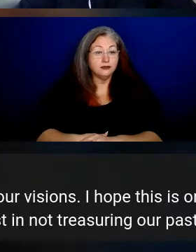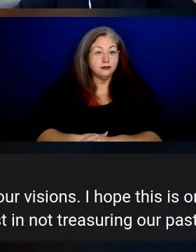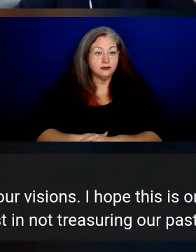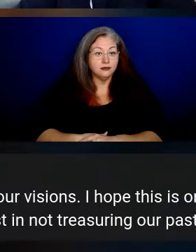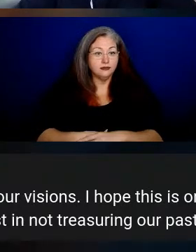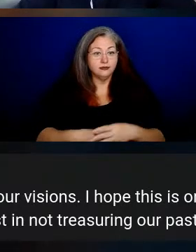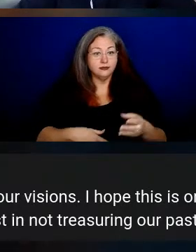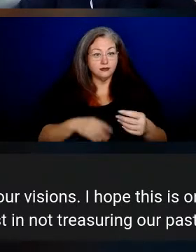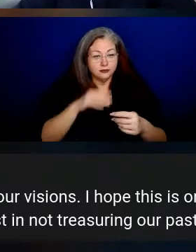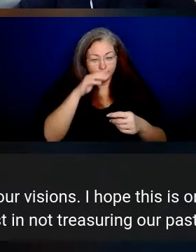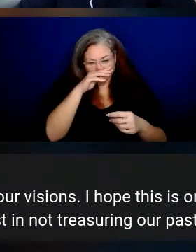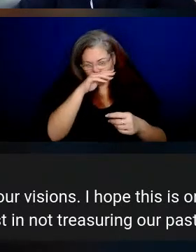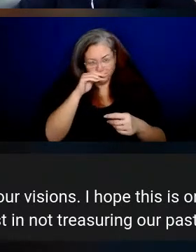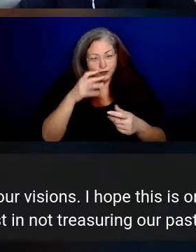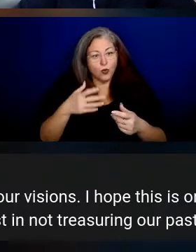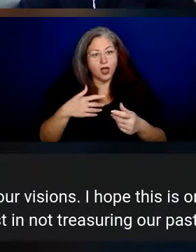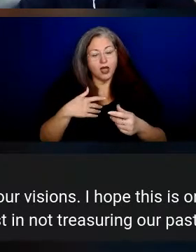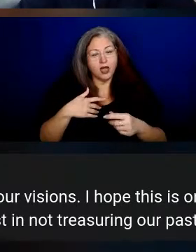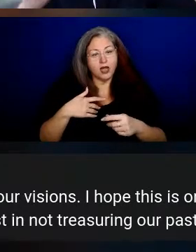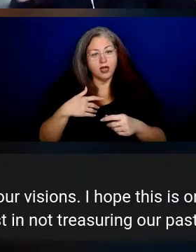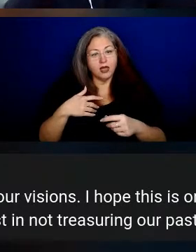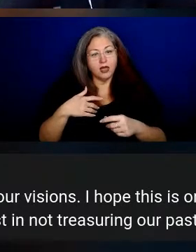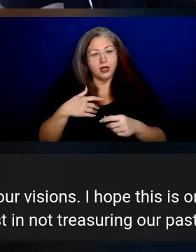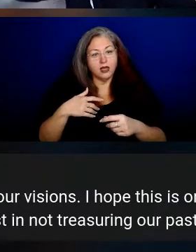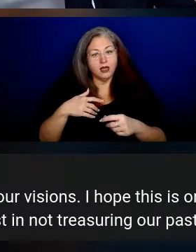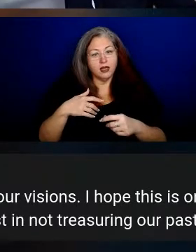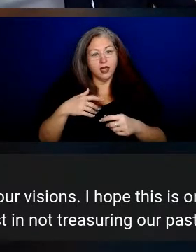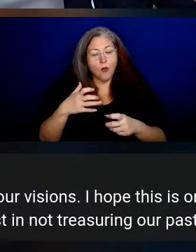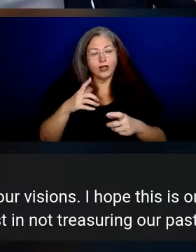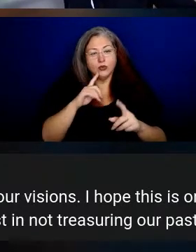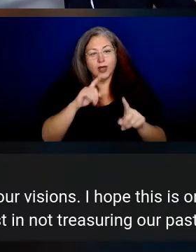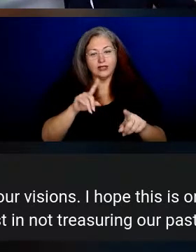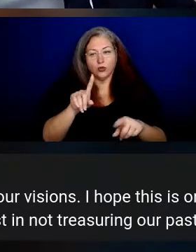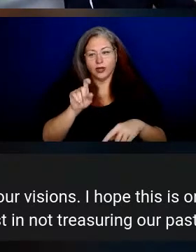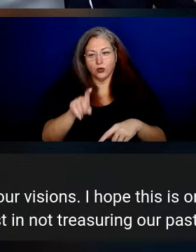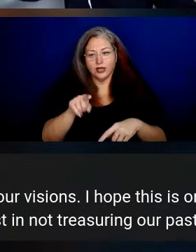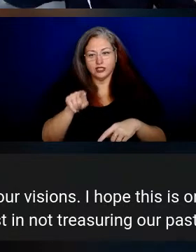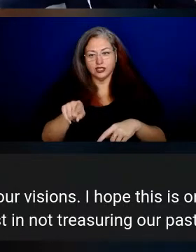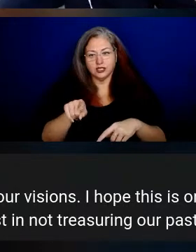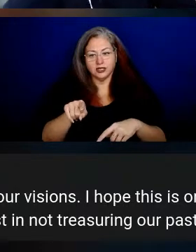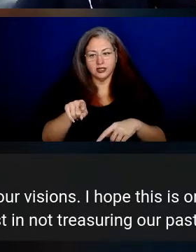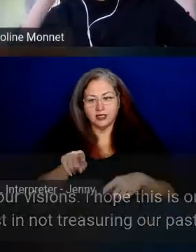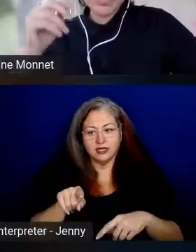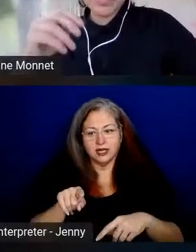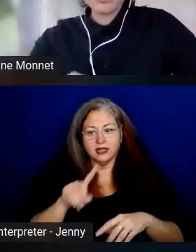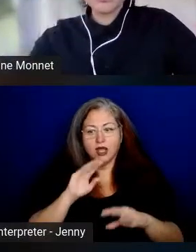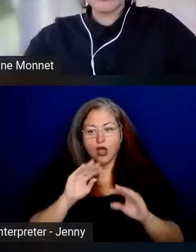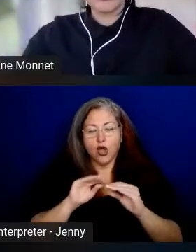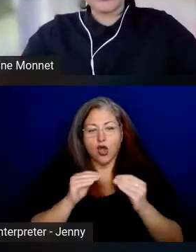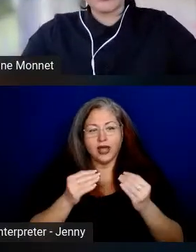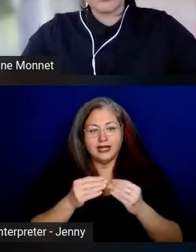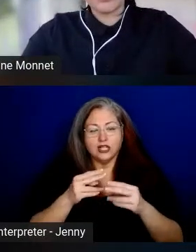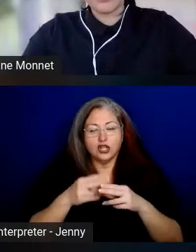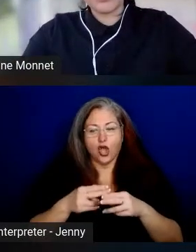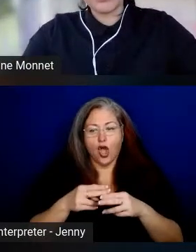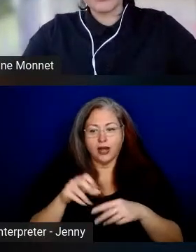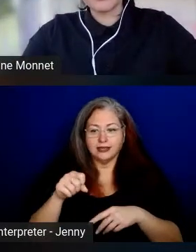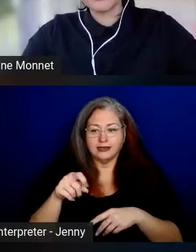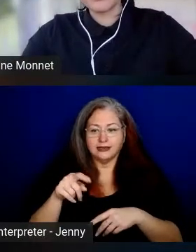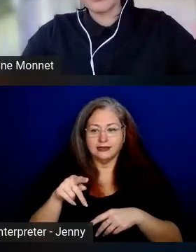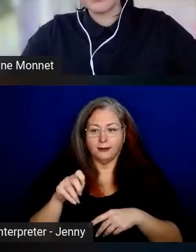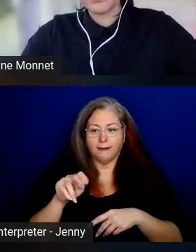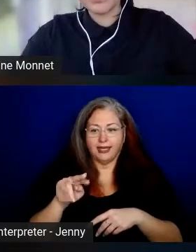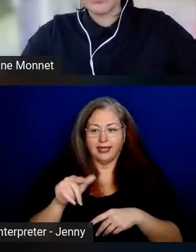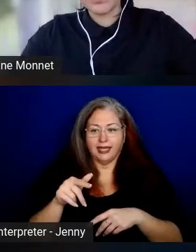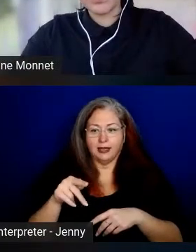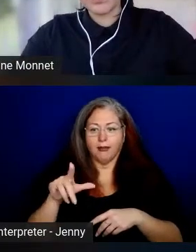Nope. Well, I want to answer a question. The organization is Speaking Place, and